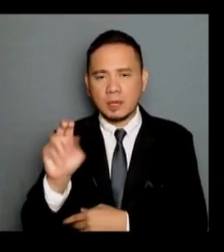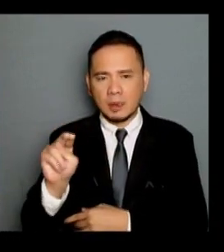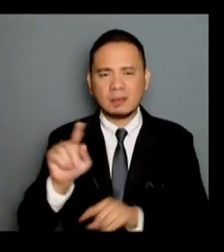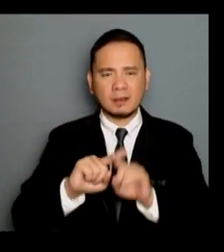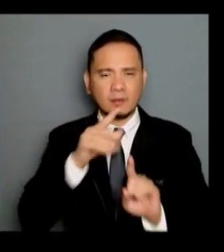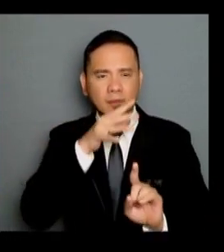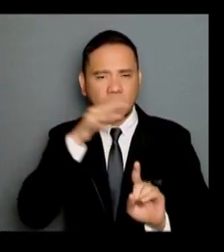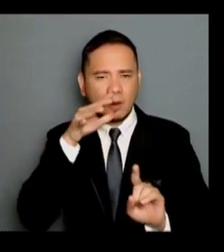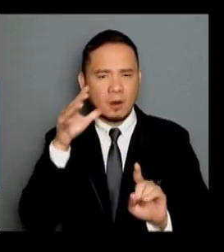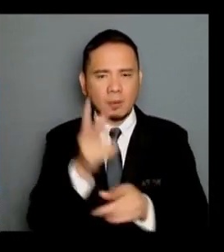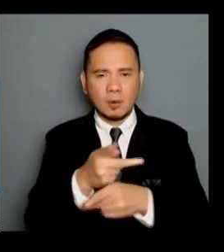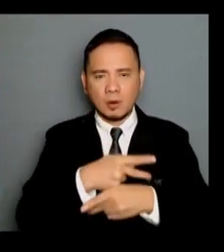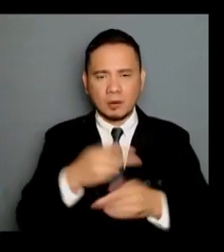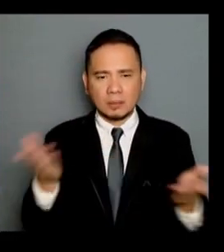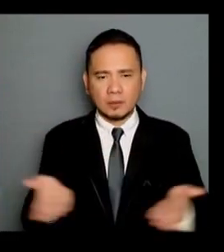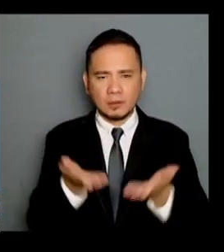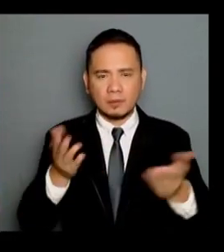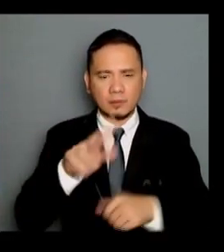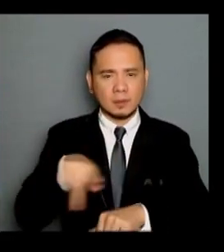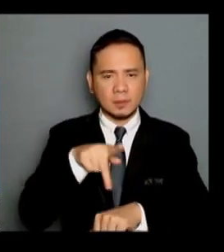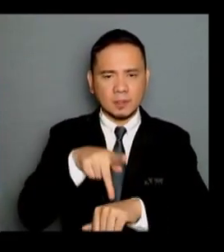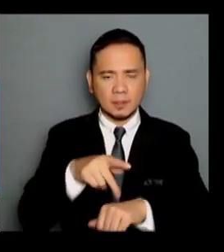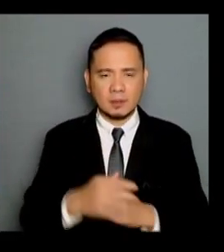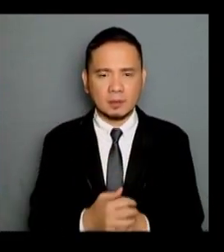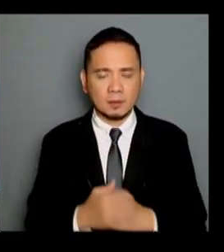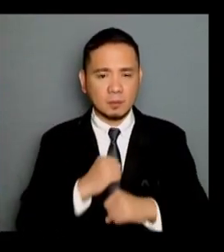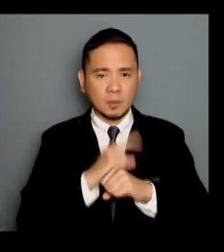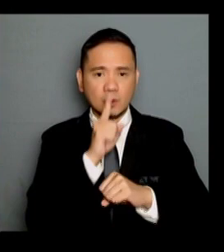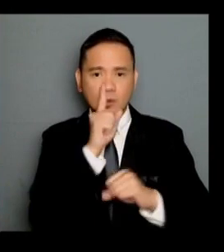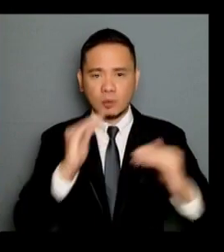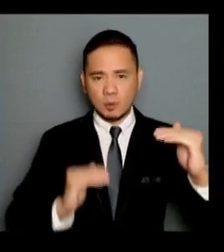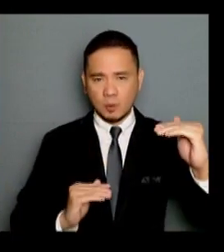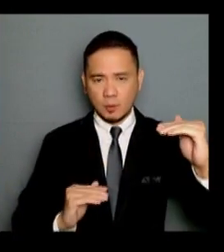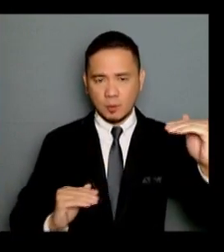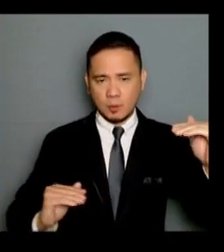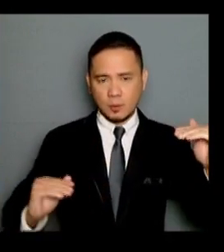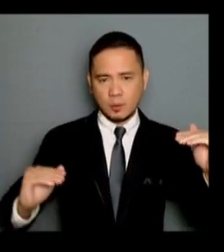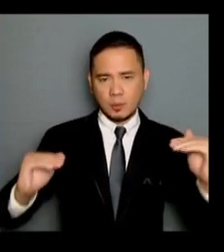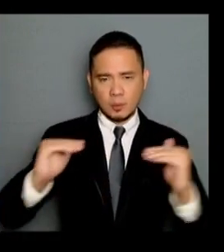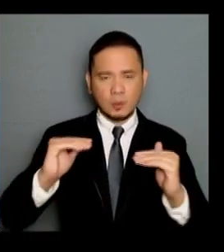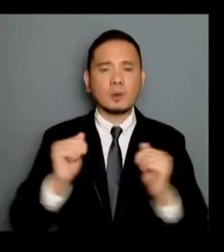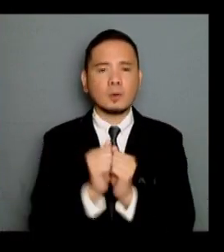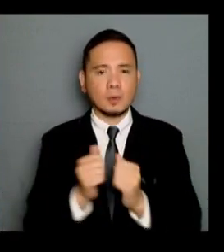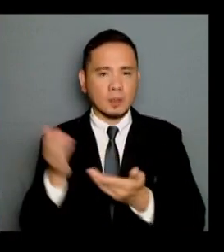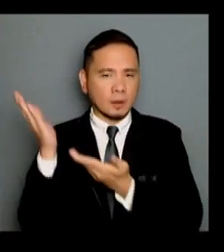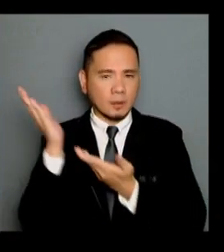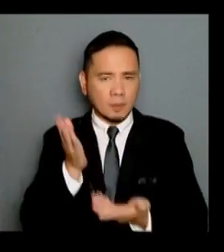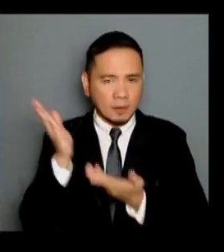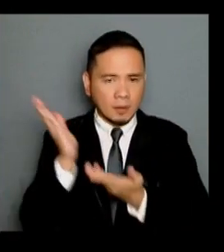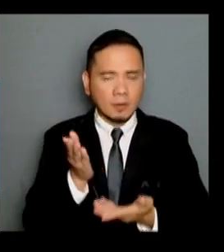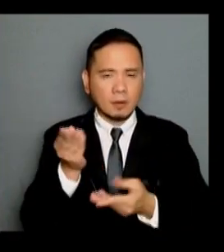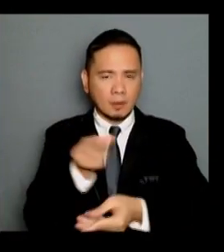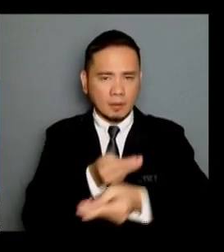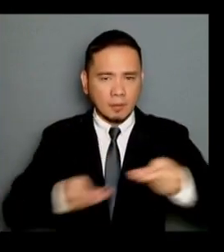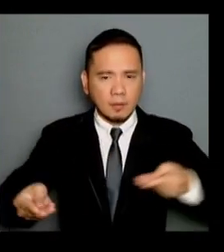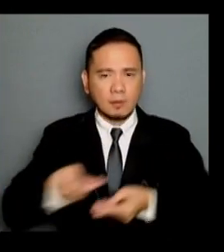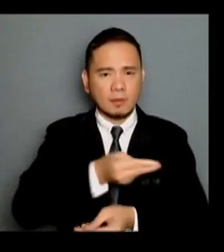can redress the imbalance in our imports and exports from